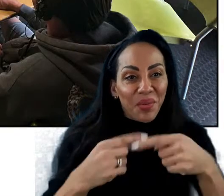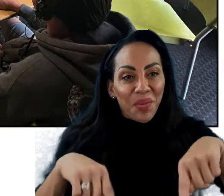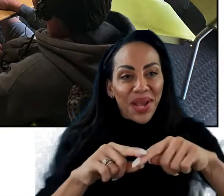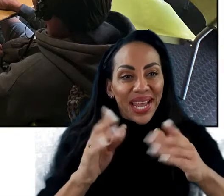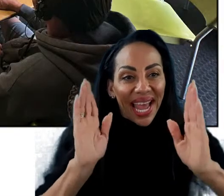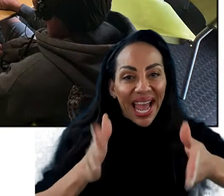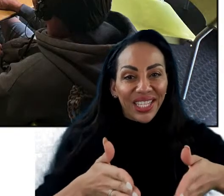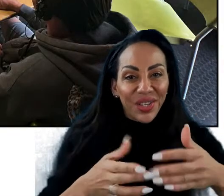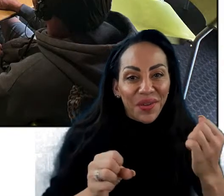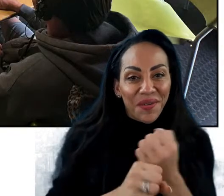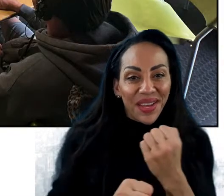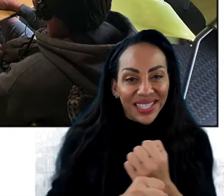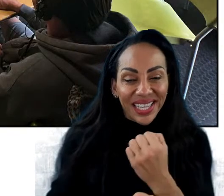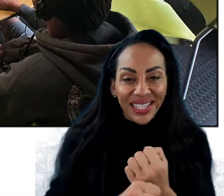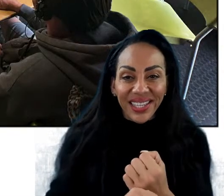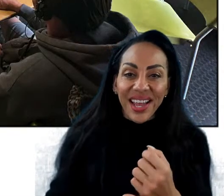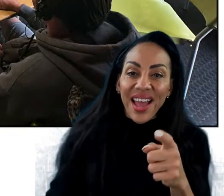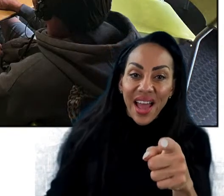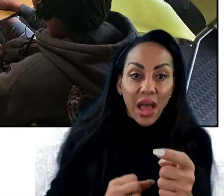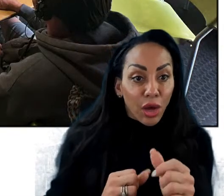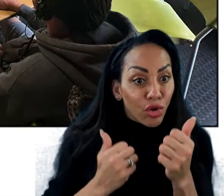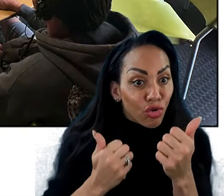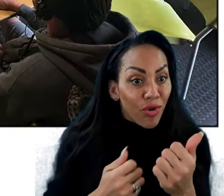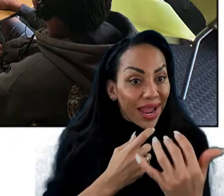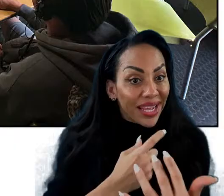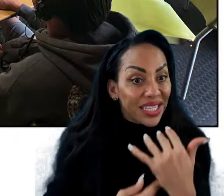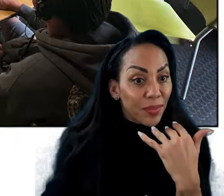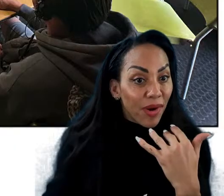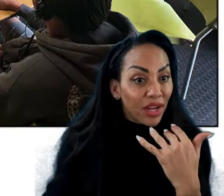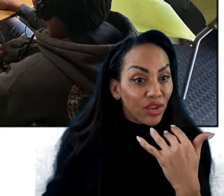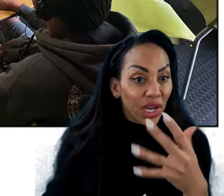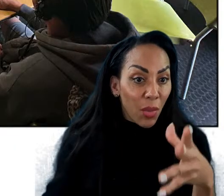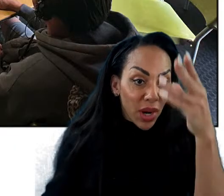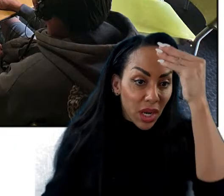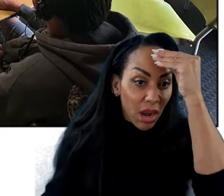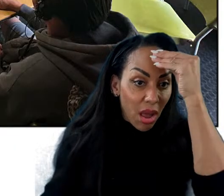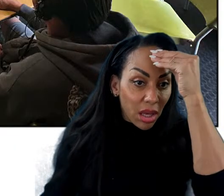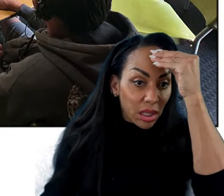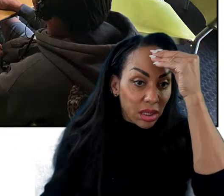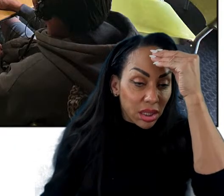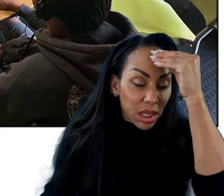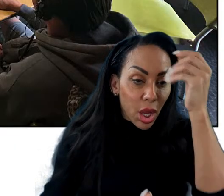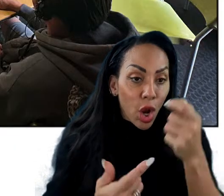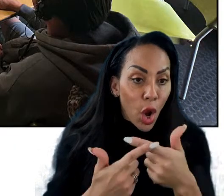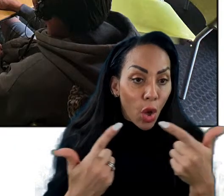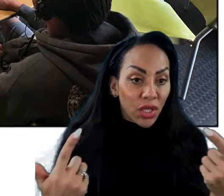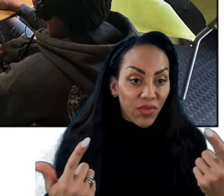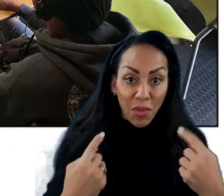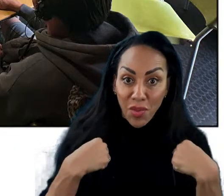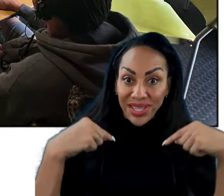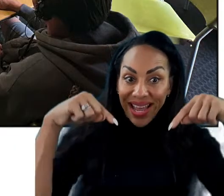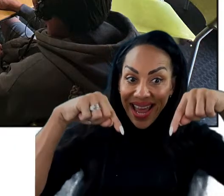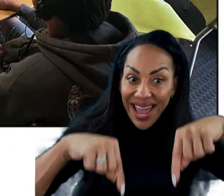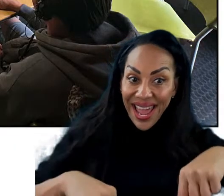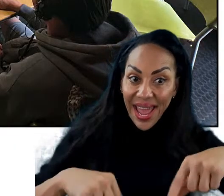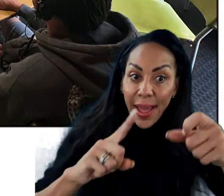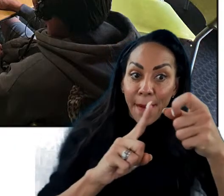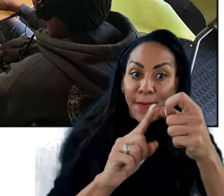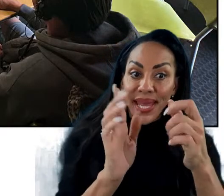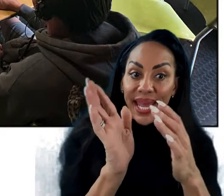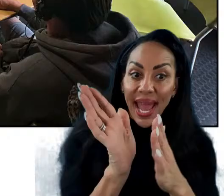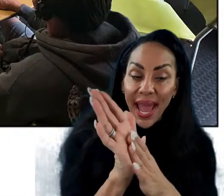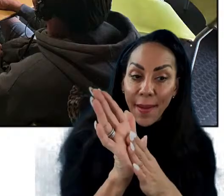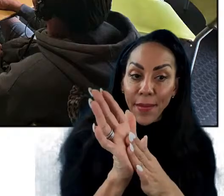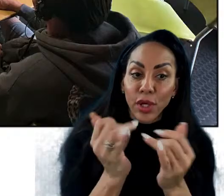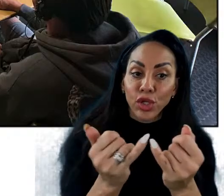One of the other places we found great inspiration from and learnt a lot from was in the studio here where you are right now, both at First Friday and at